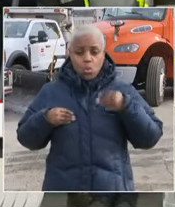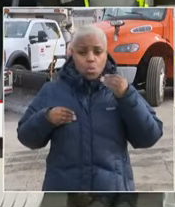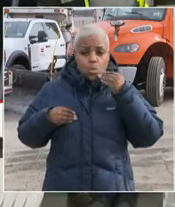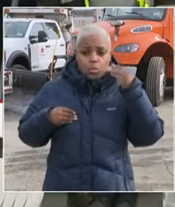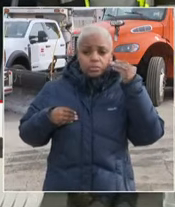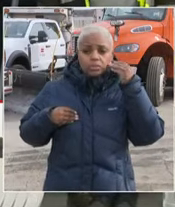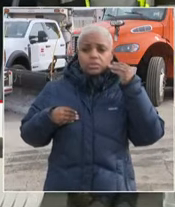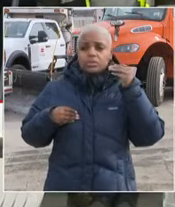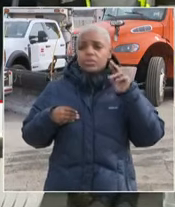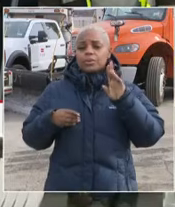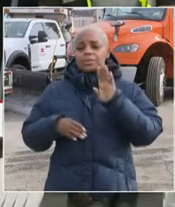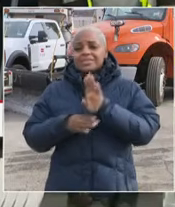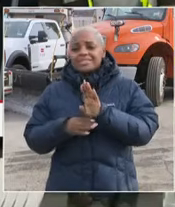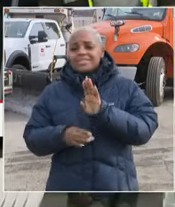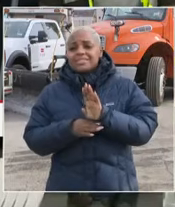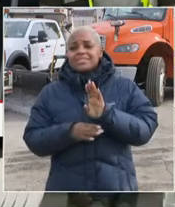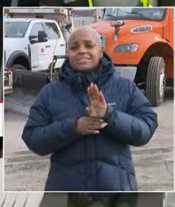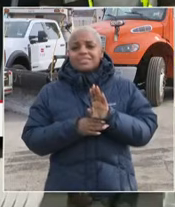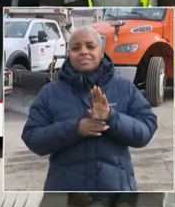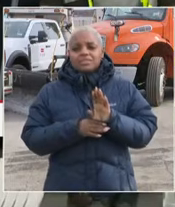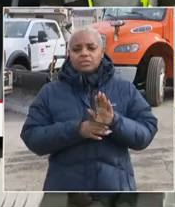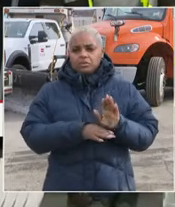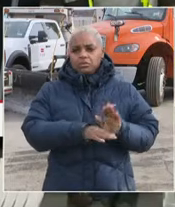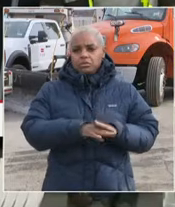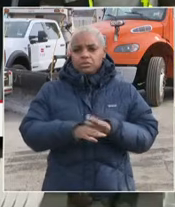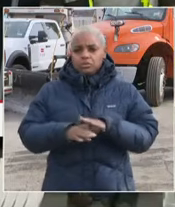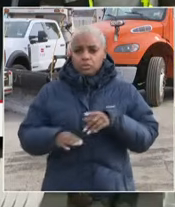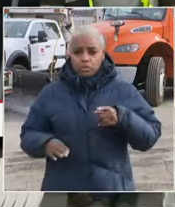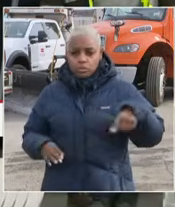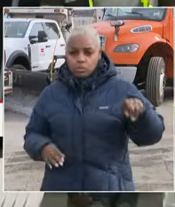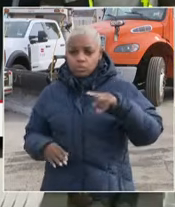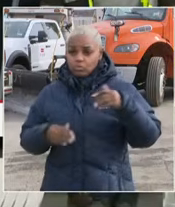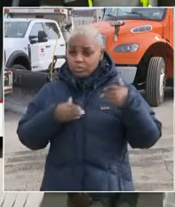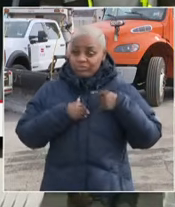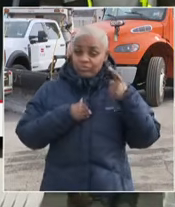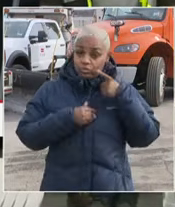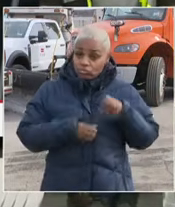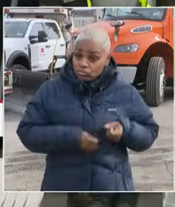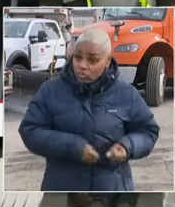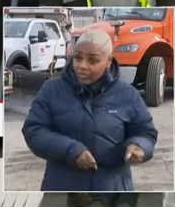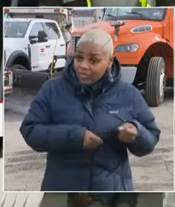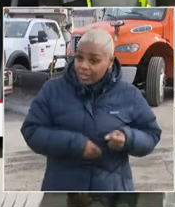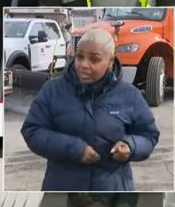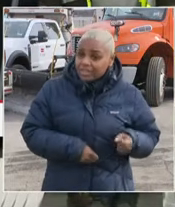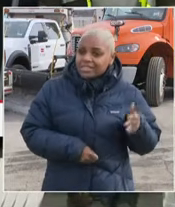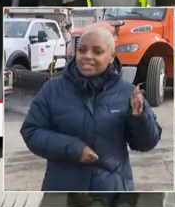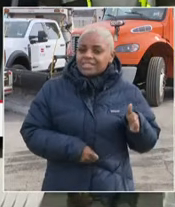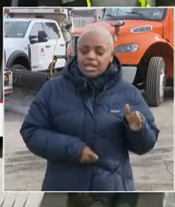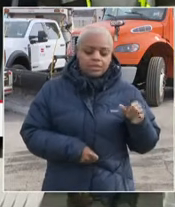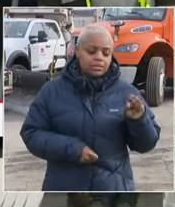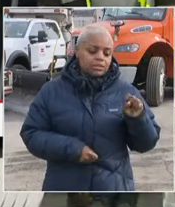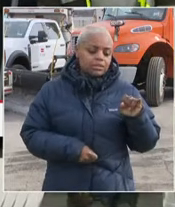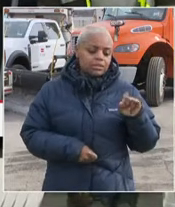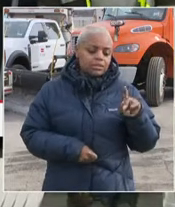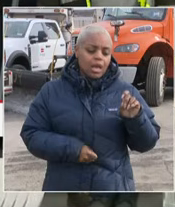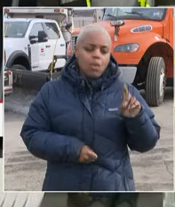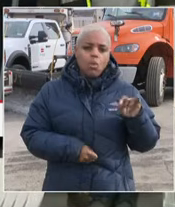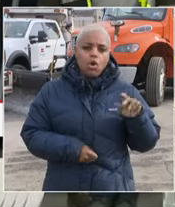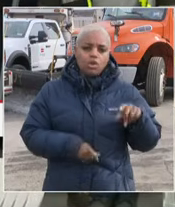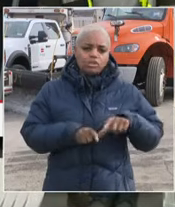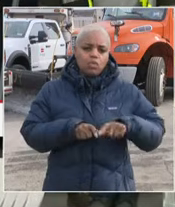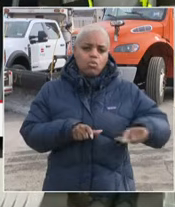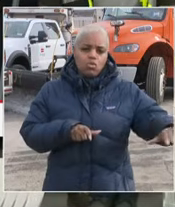business property owners, you are responsible for shoveling your sidewalks. You are also responsible for